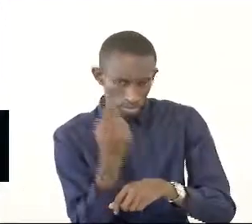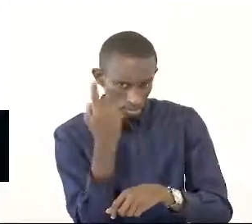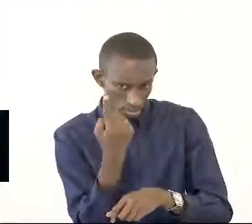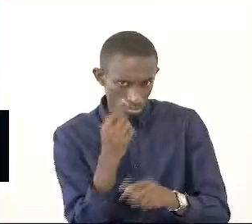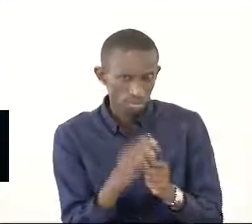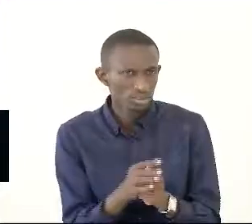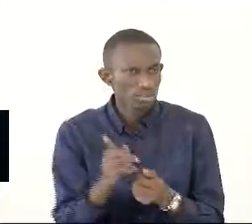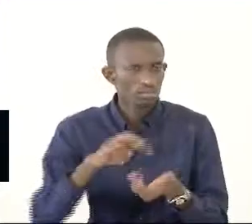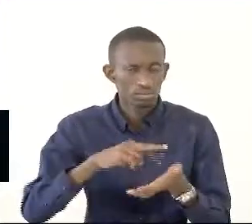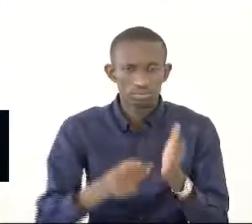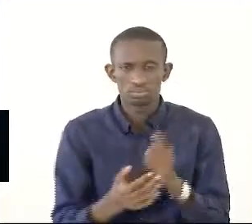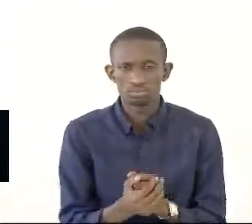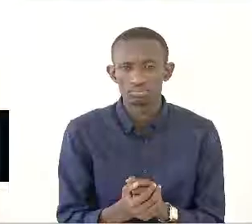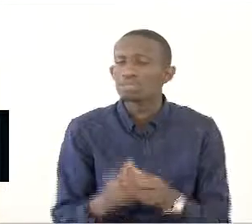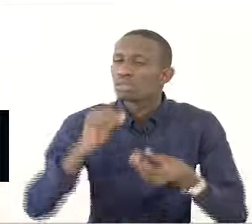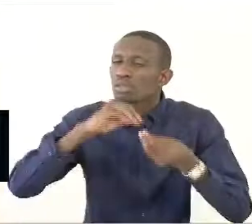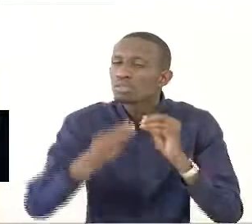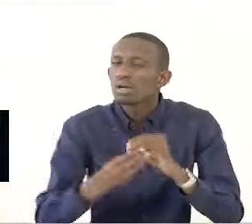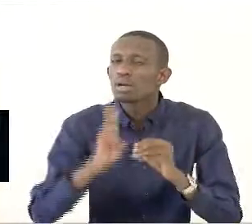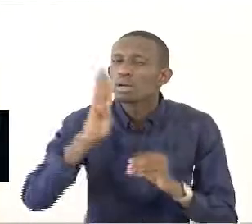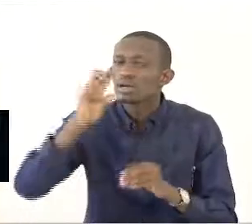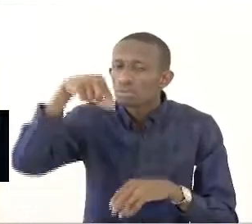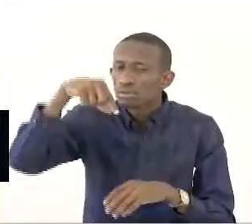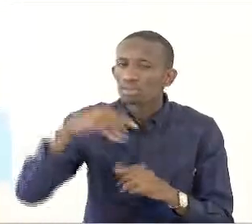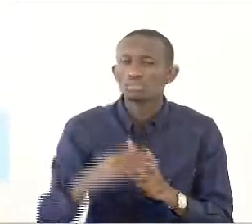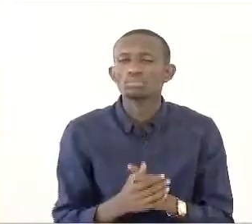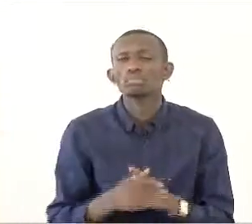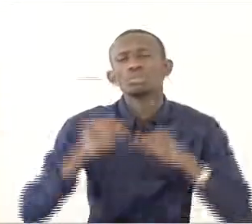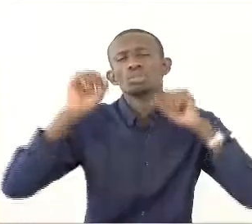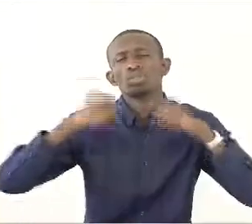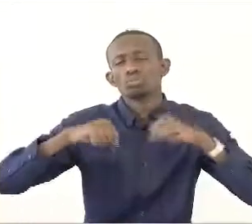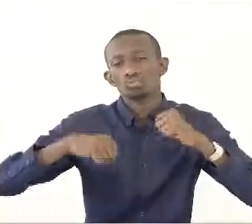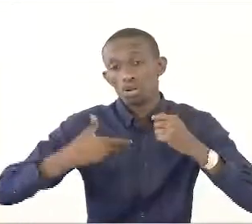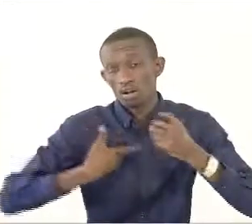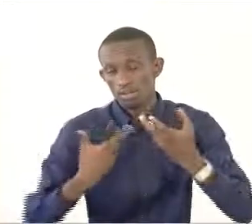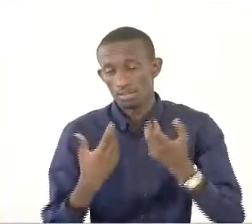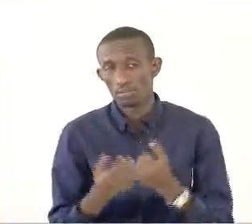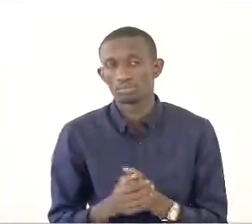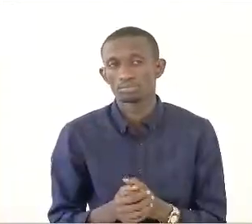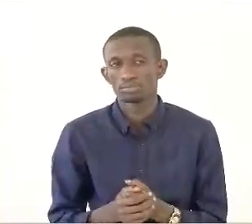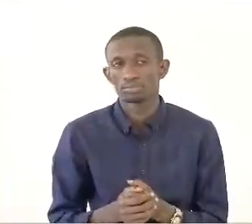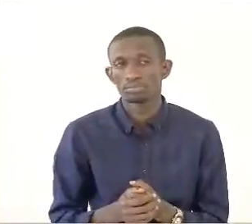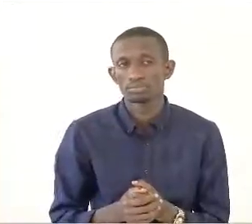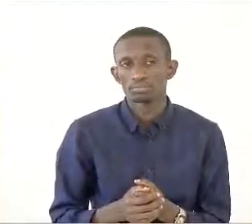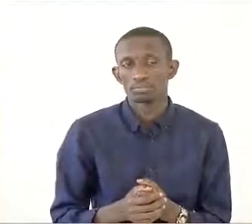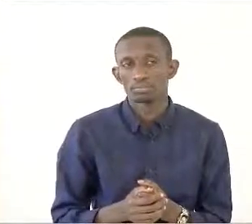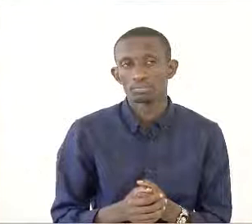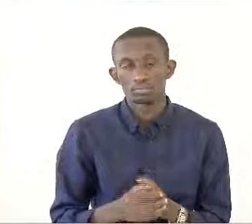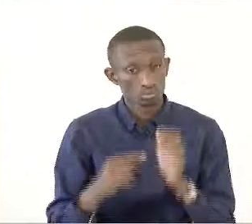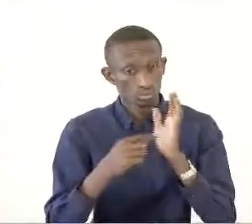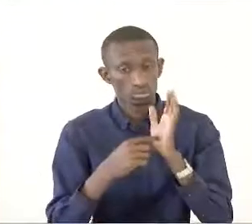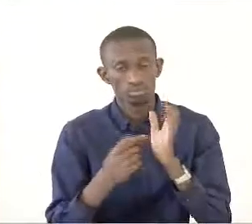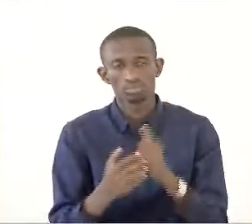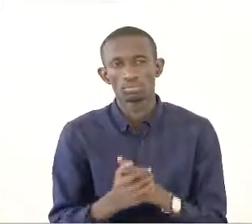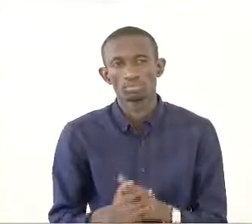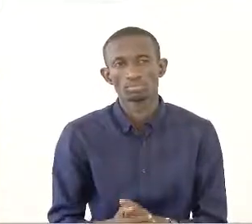you? Number of decay per second, you can have this one. It is the number of something then that is going